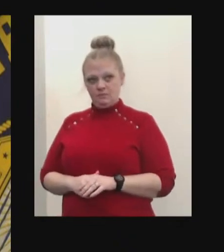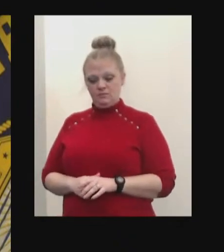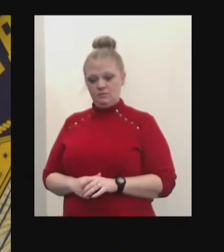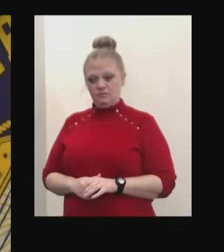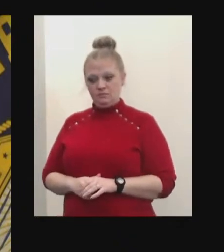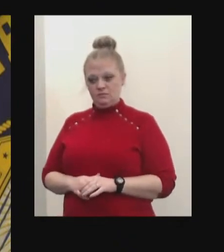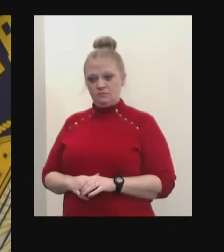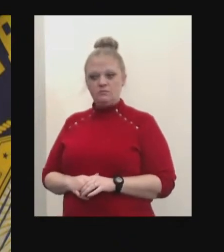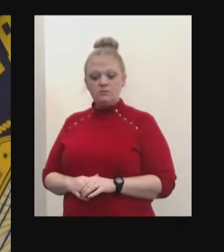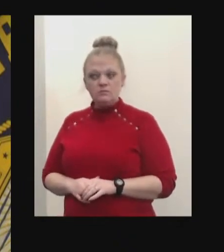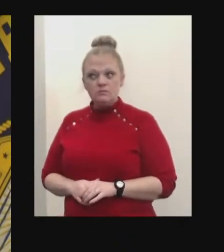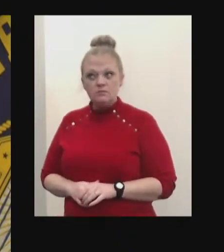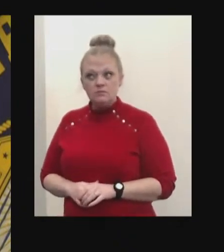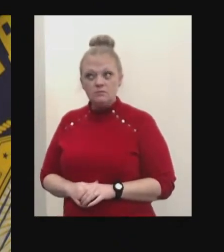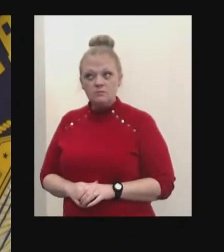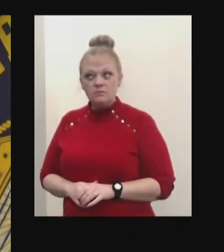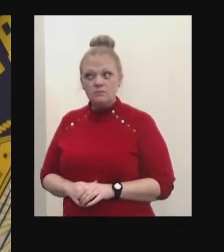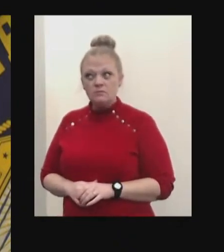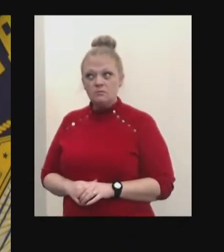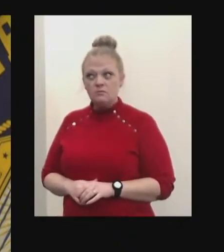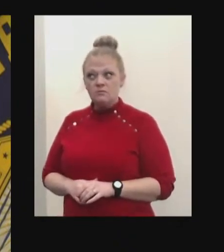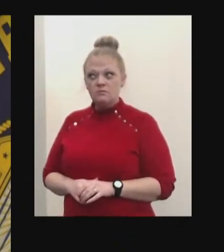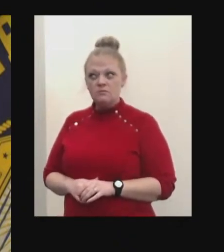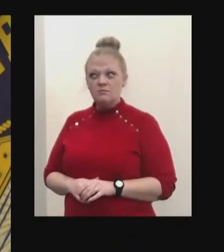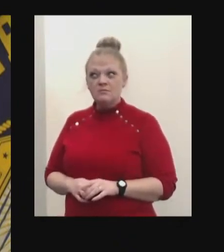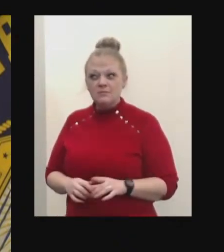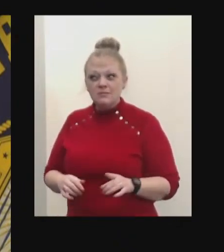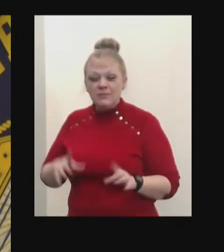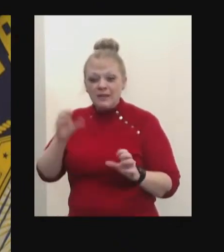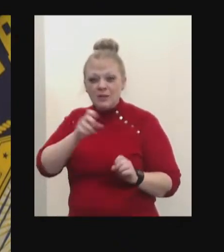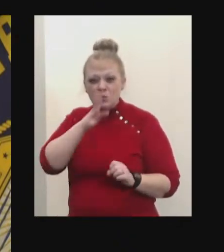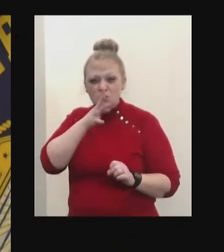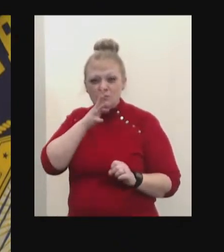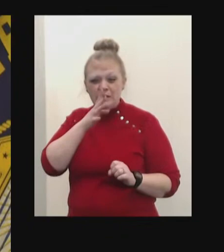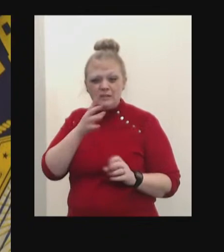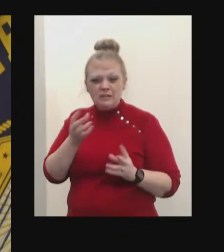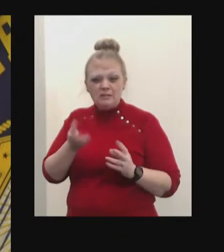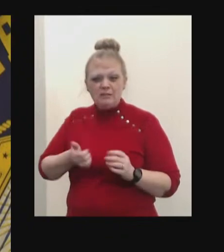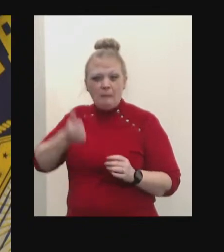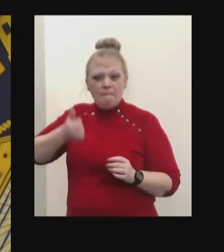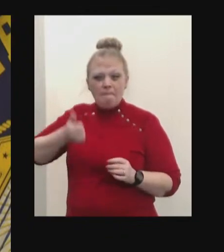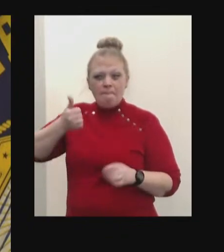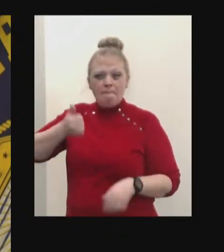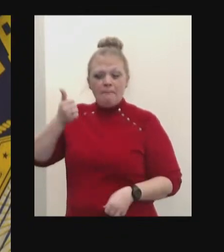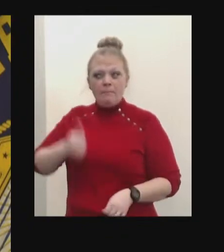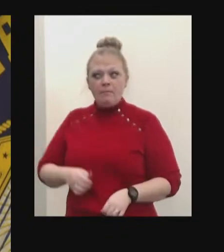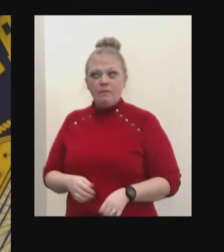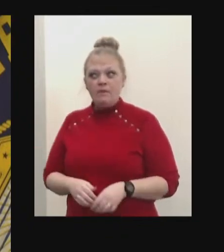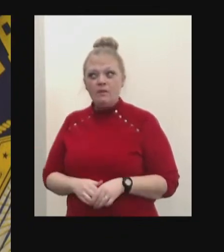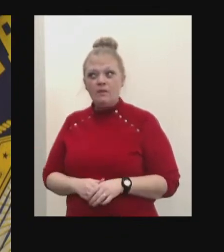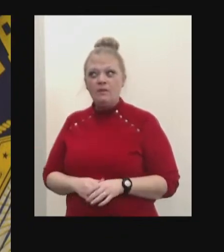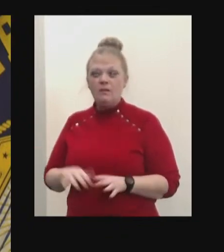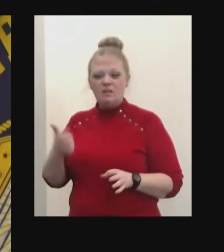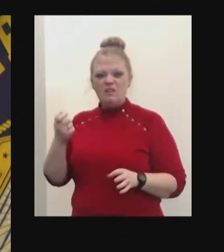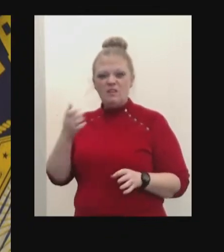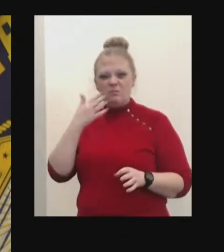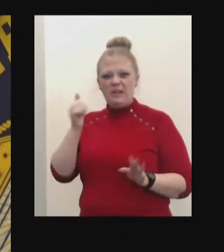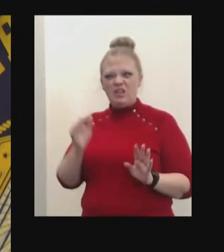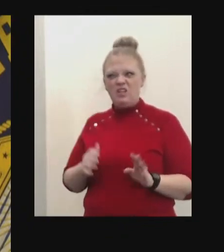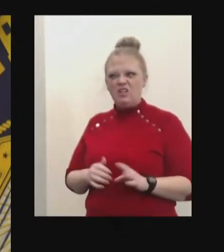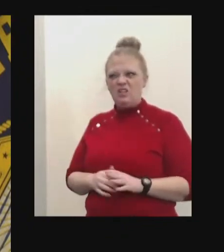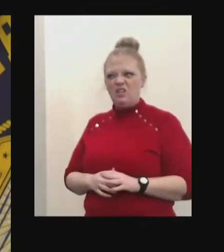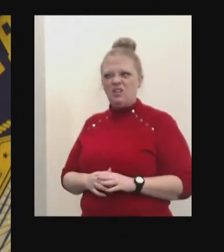Hi, Mark. Can you hear me okay? Not really. Could you speak a little louder, or? Okay, how is it now? That's a little better. Better, yes.